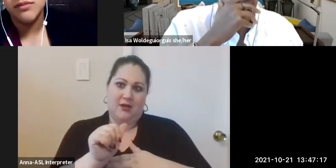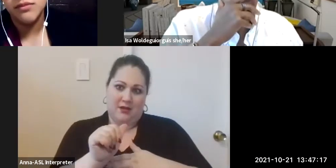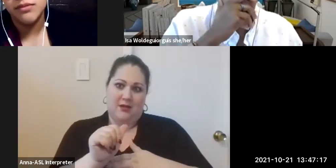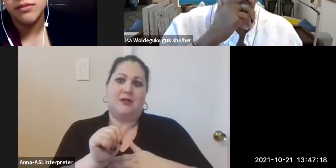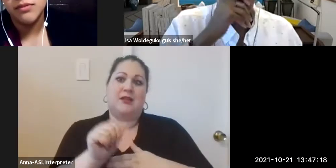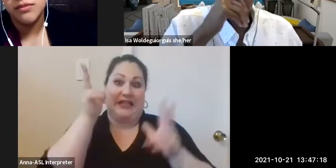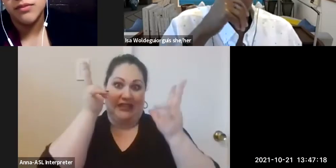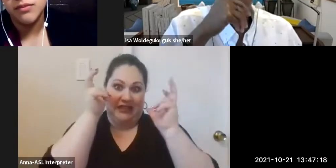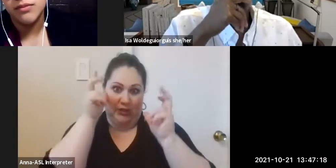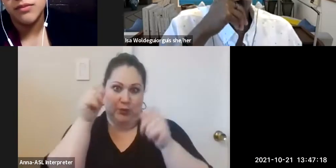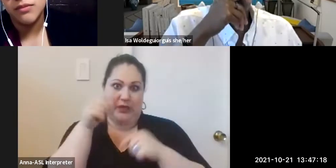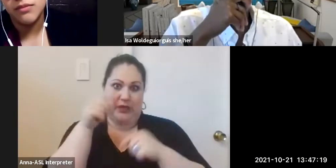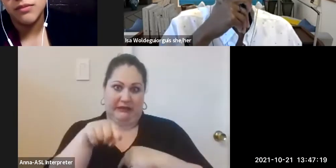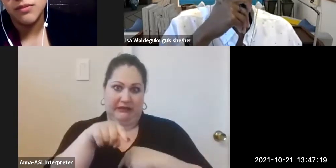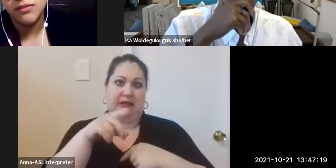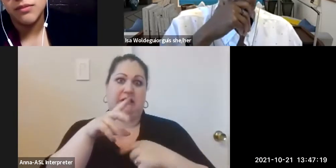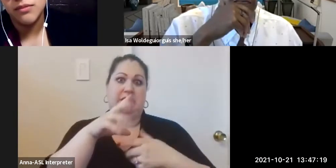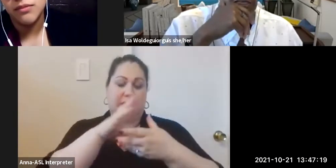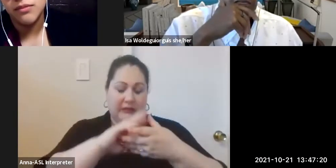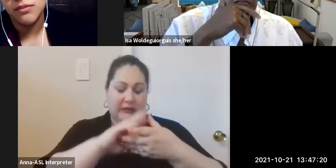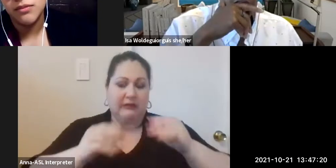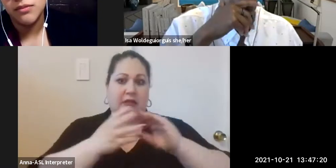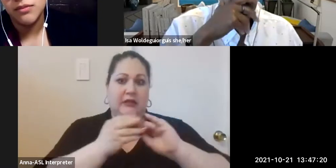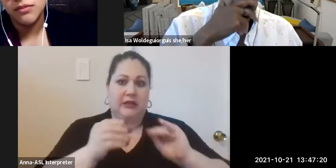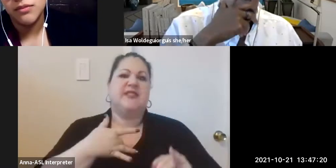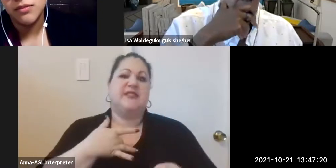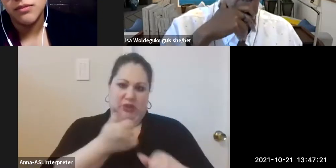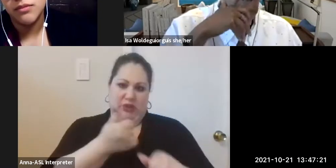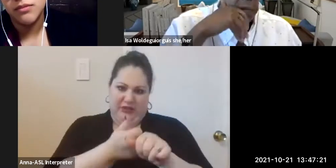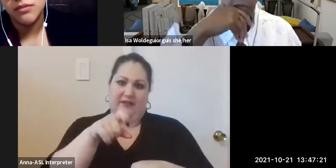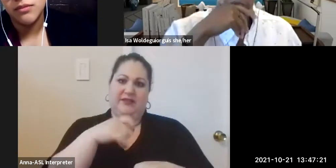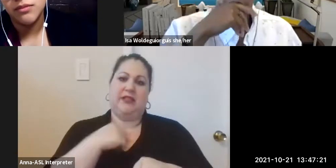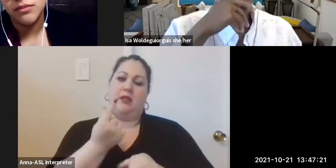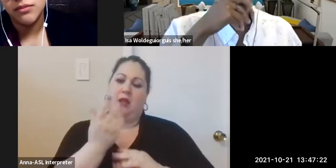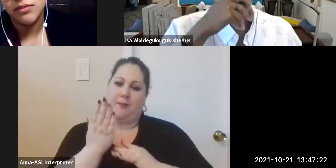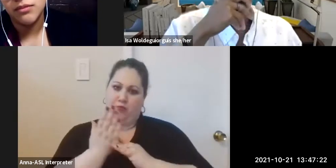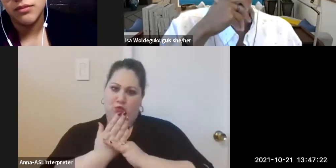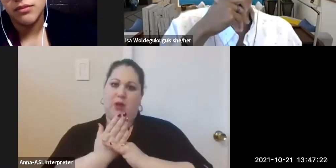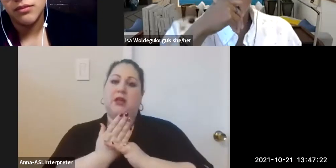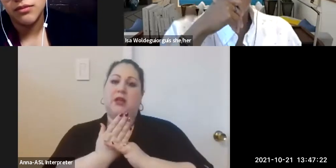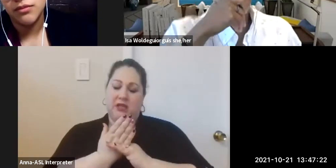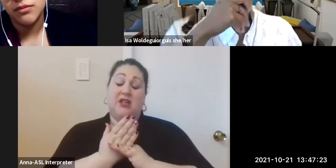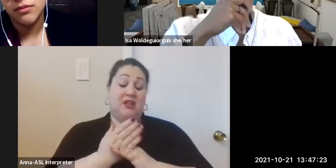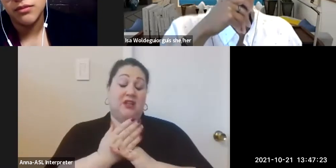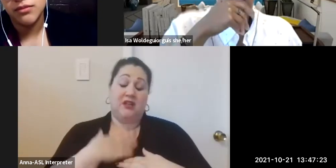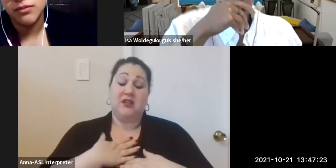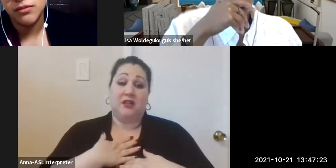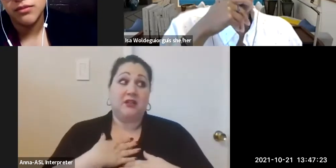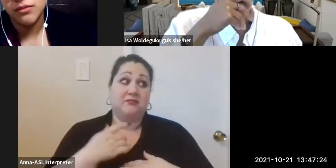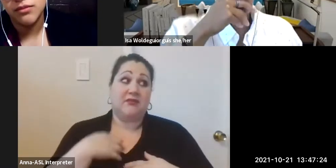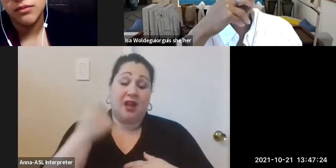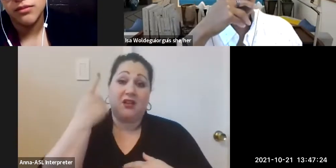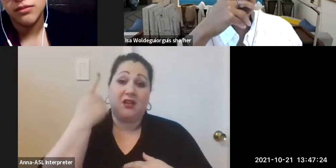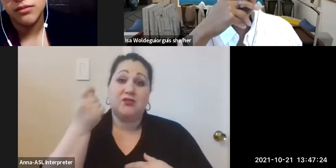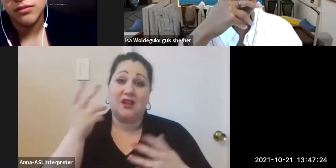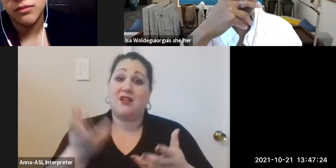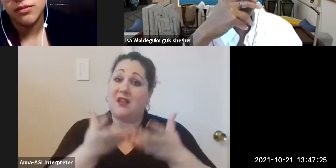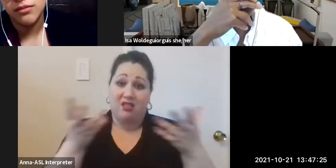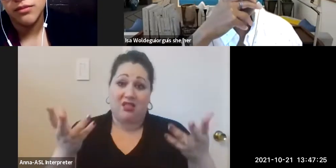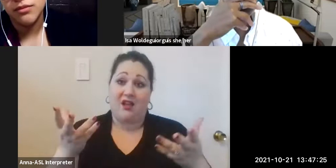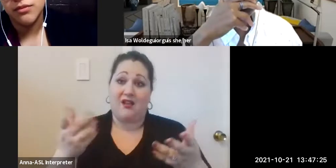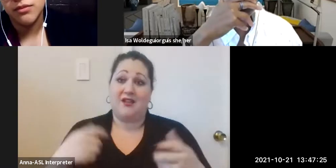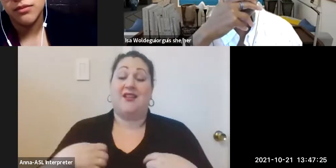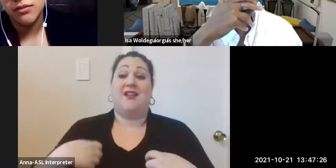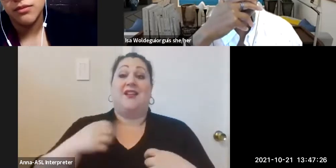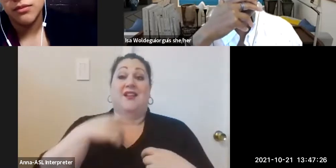okay. This is a lot. It's a lot for me to listen, and you guys have shared your stories with me. I'm a trained